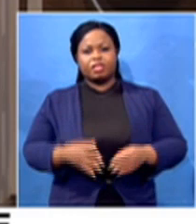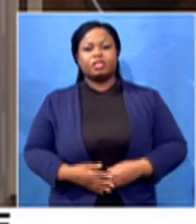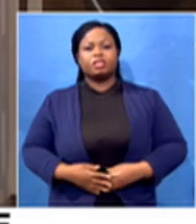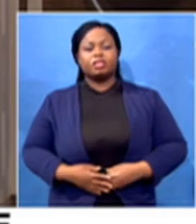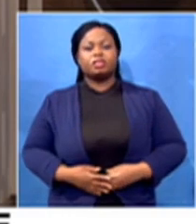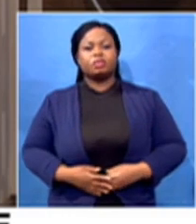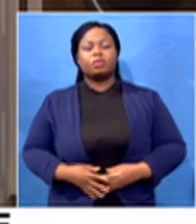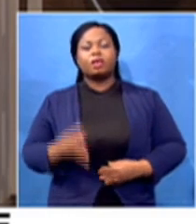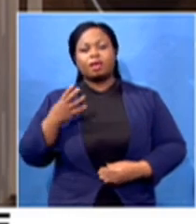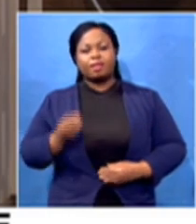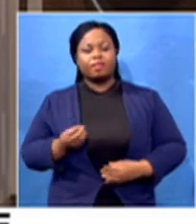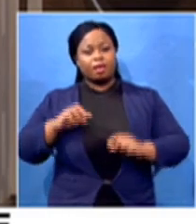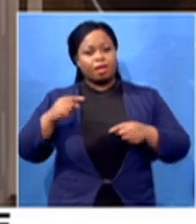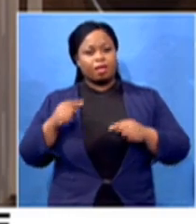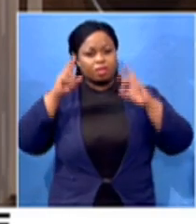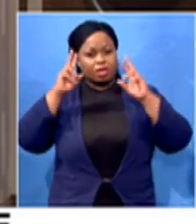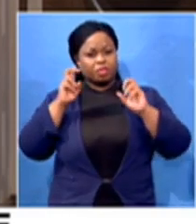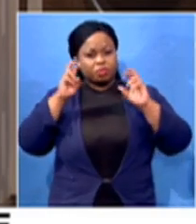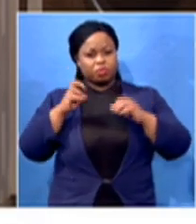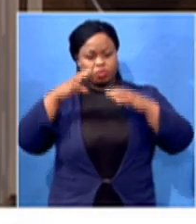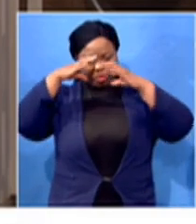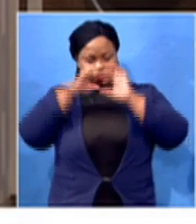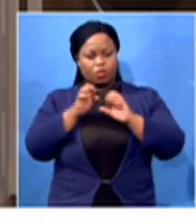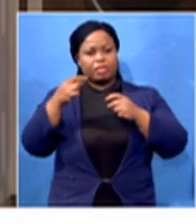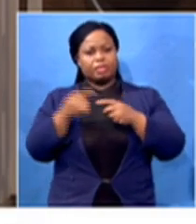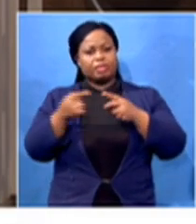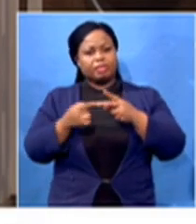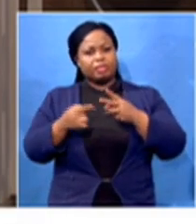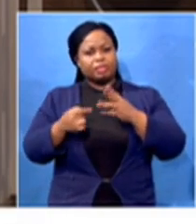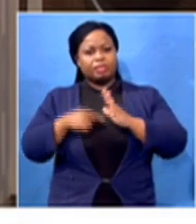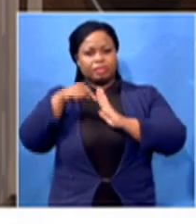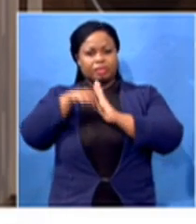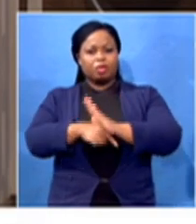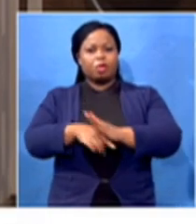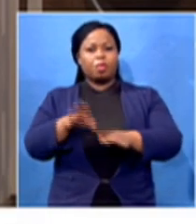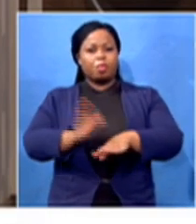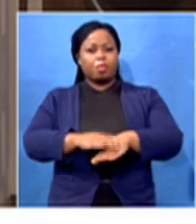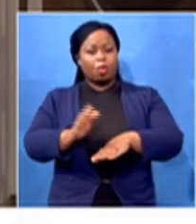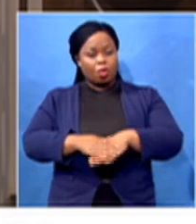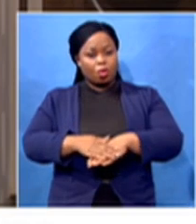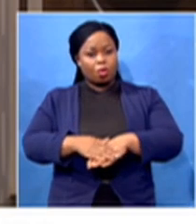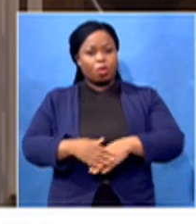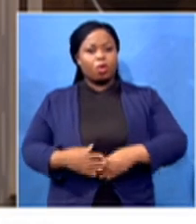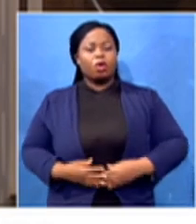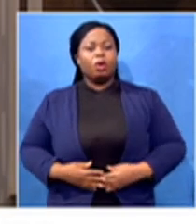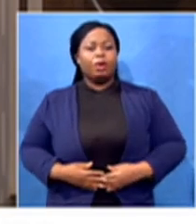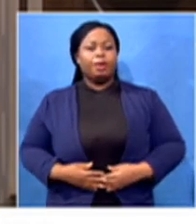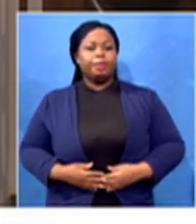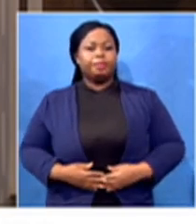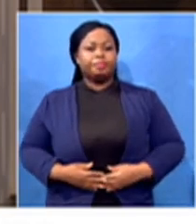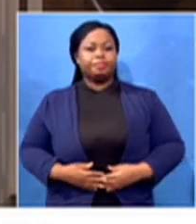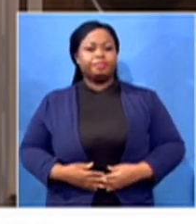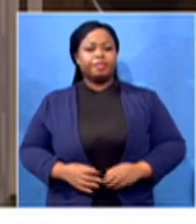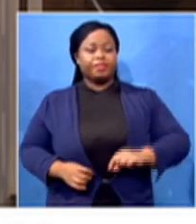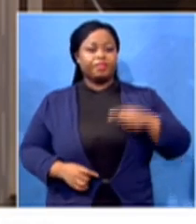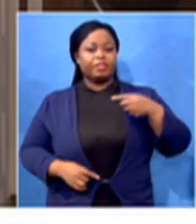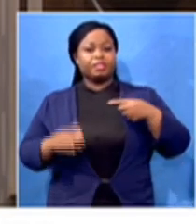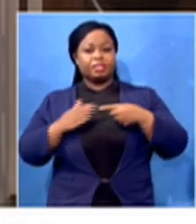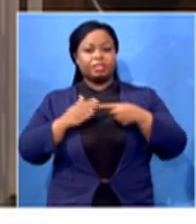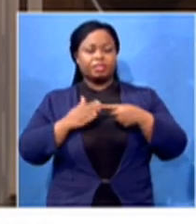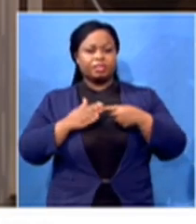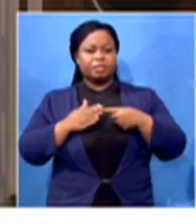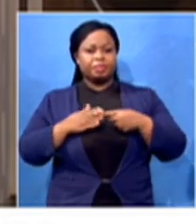issues that need to be dealt with, and that impinges and rests on first and foremost dealing